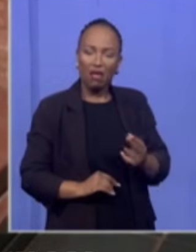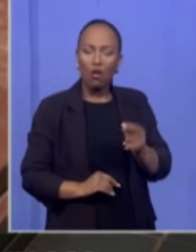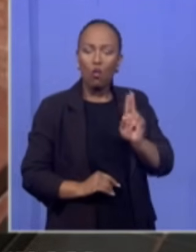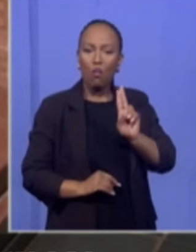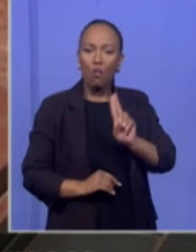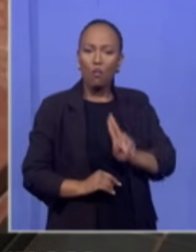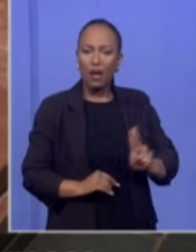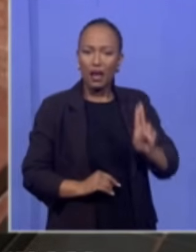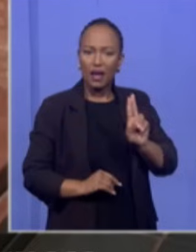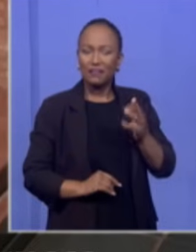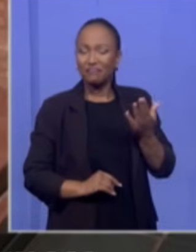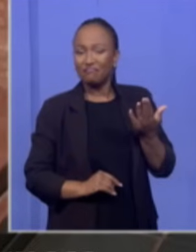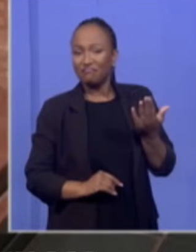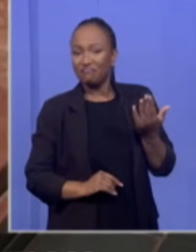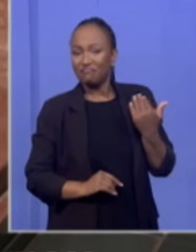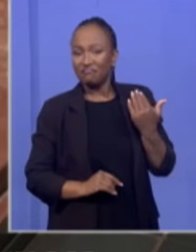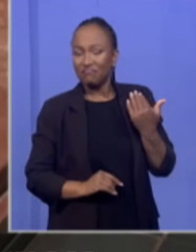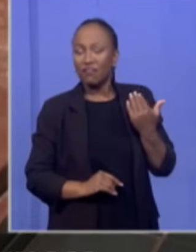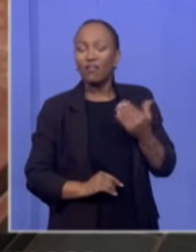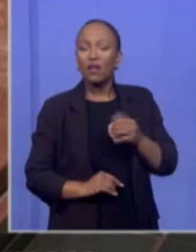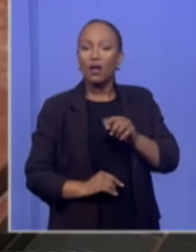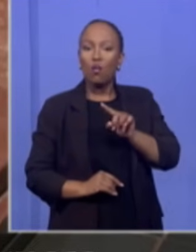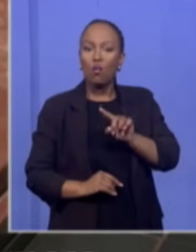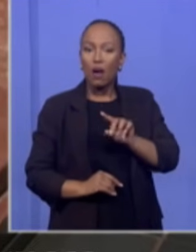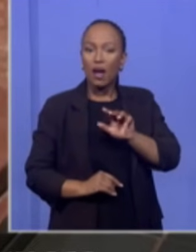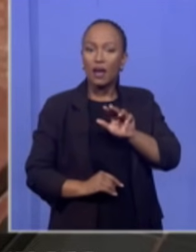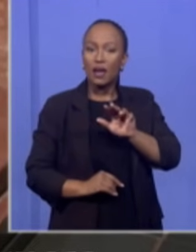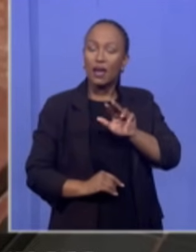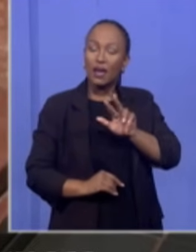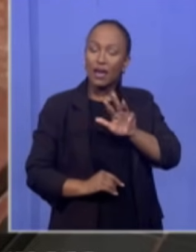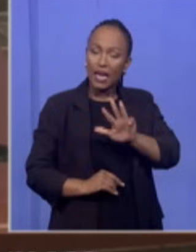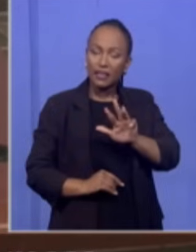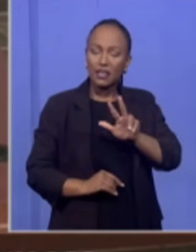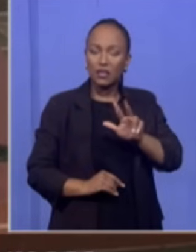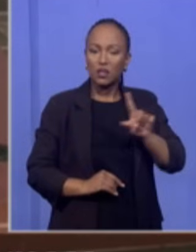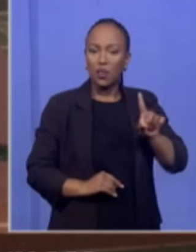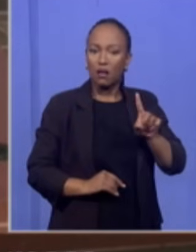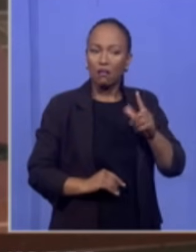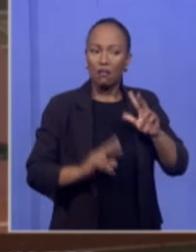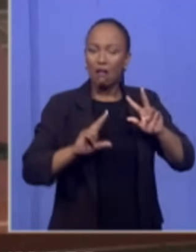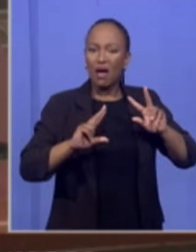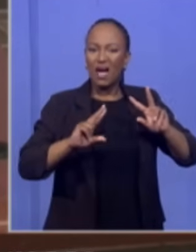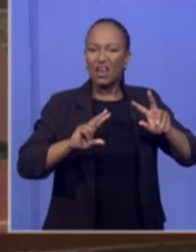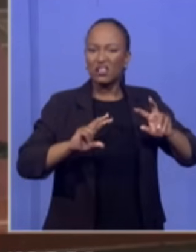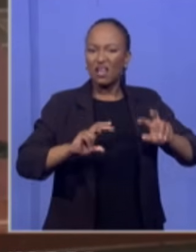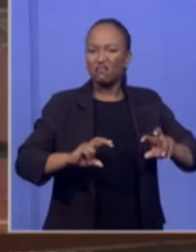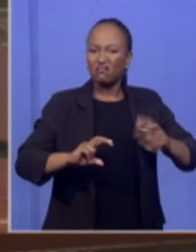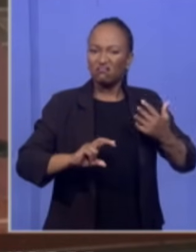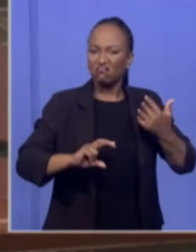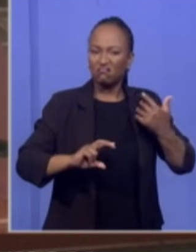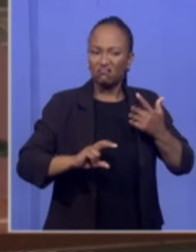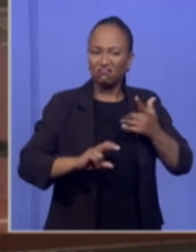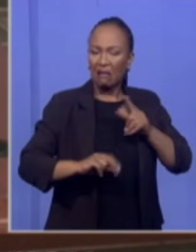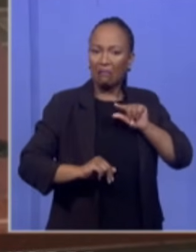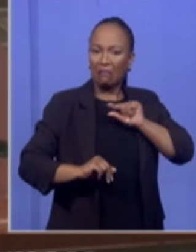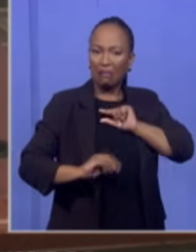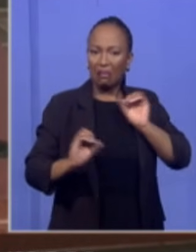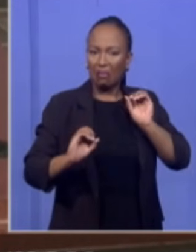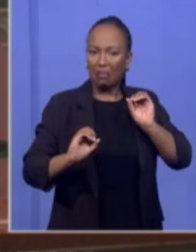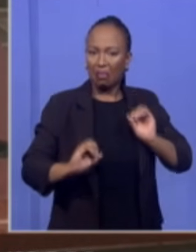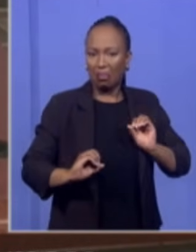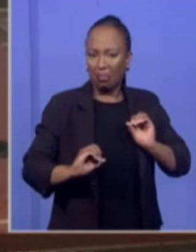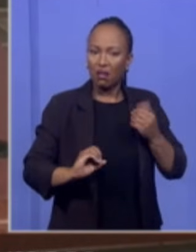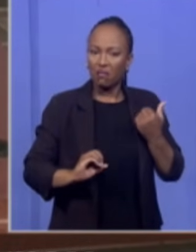ka Ngwanatsele wa 1981. Dipatlisiso tsa leso la gagwe ga di a bona ope molato ka 1983.